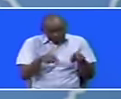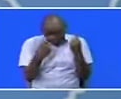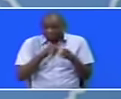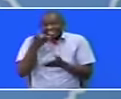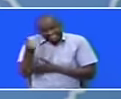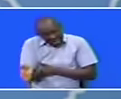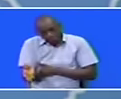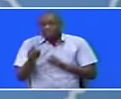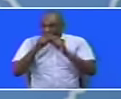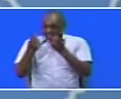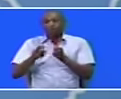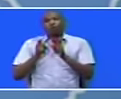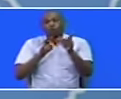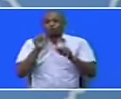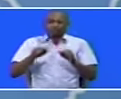outright ethnic war.